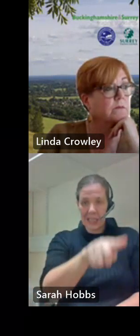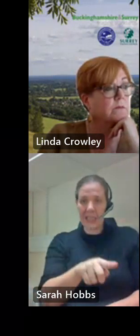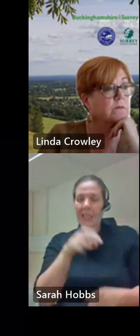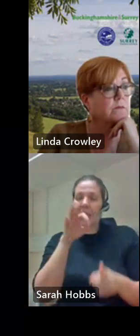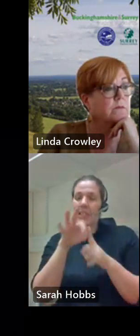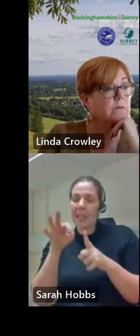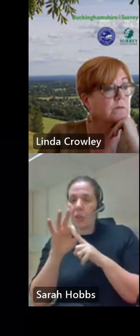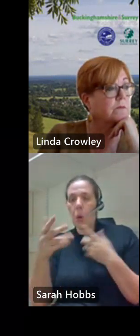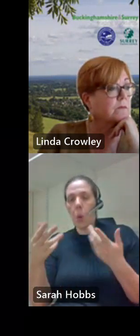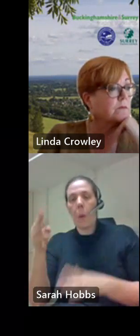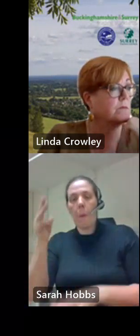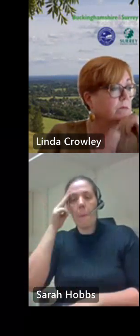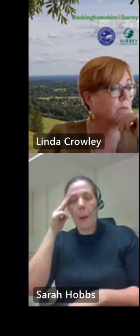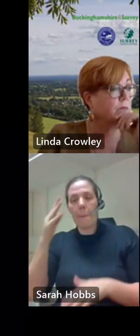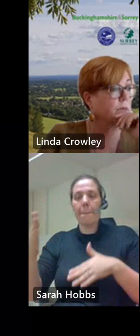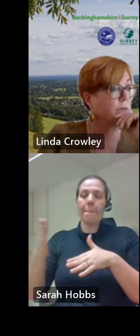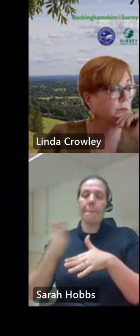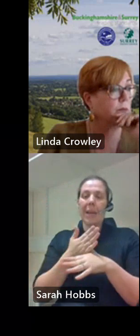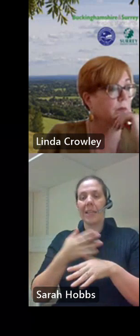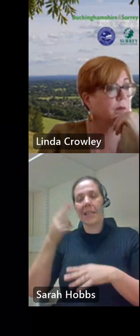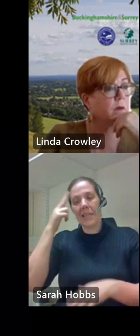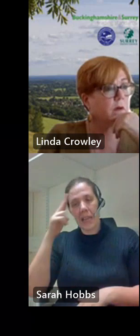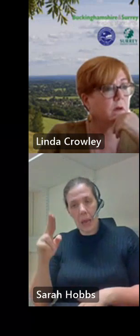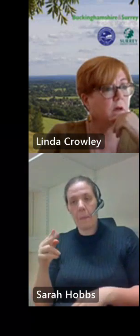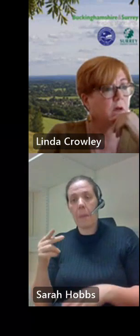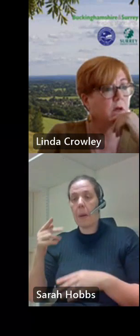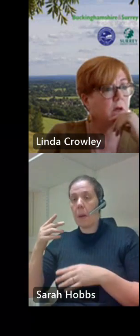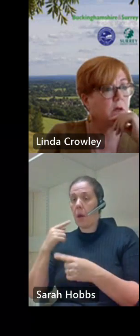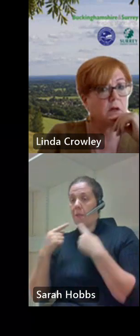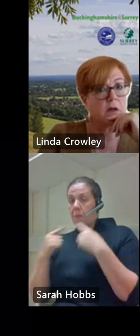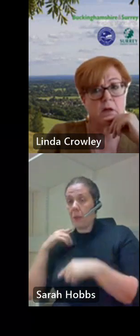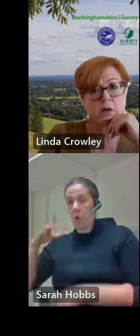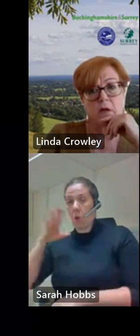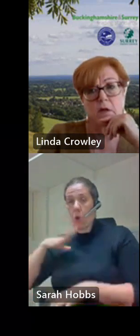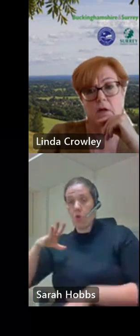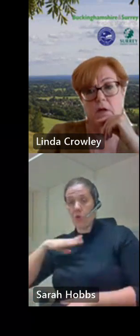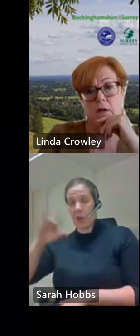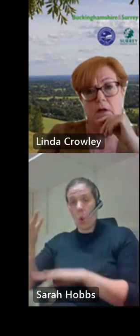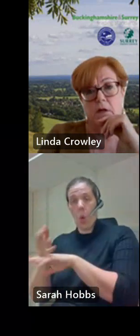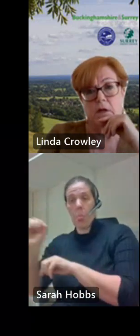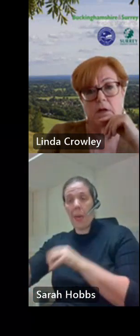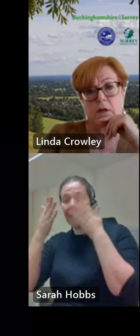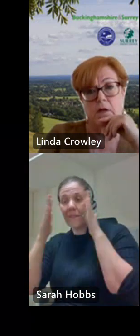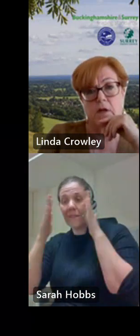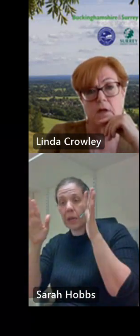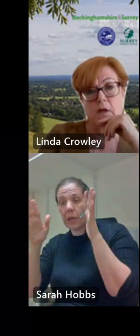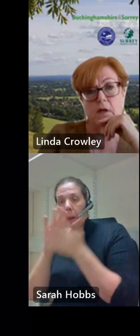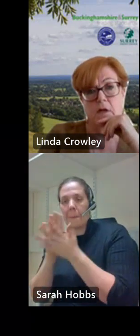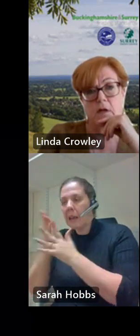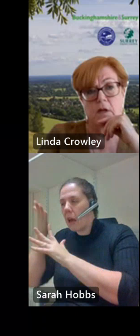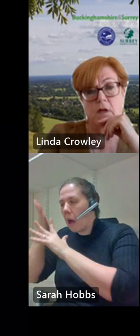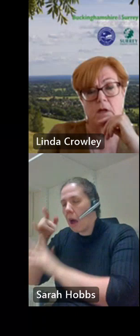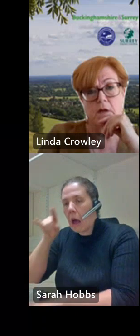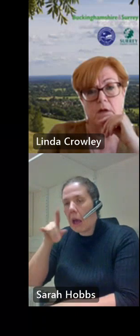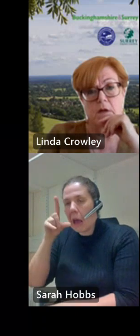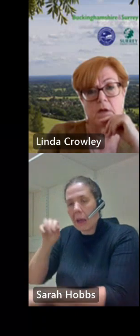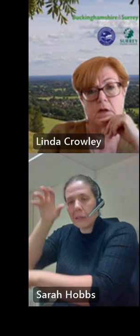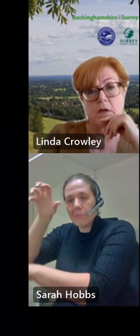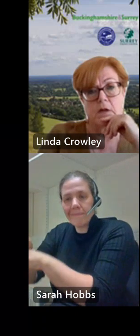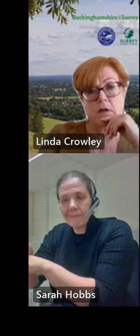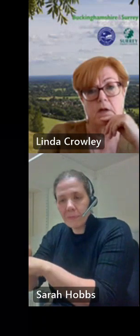mother's maiden name. But sometimes people do leave this information on the social media platform. So please don't share too much information